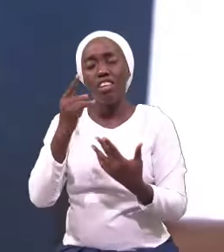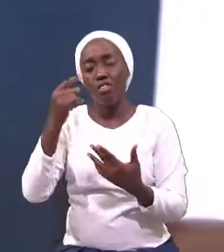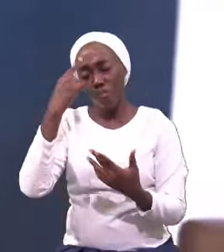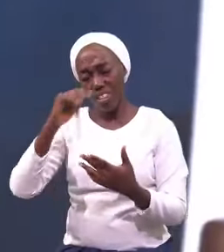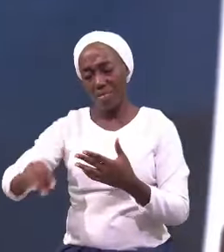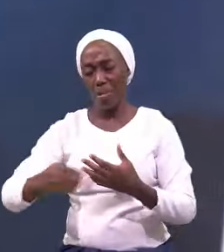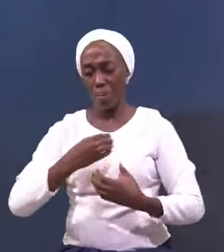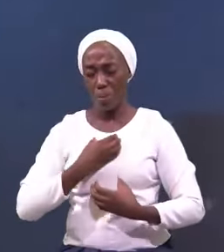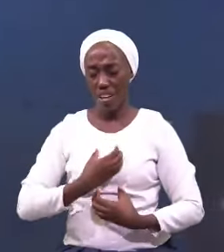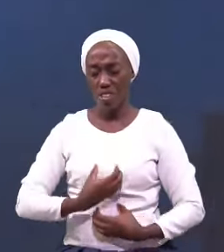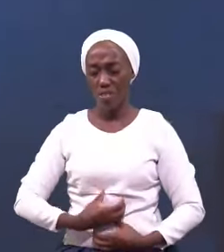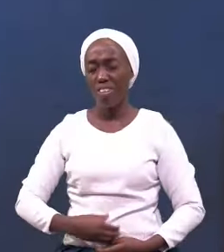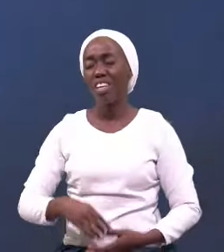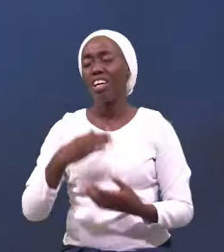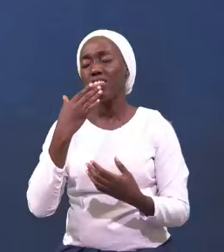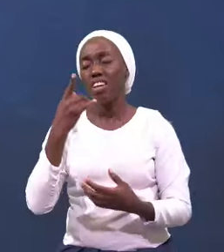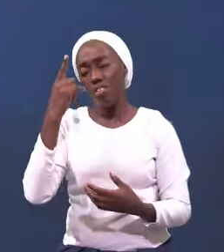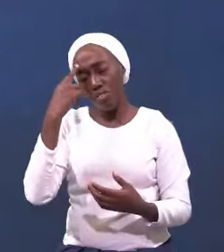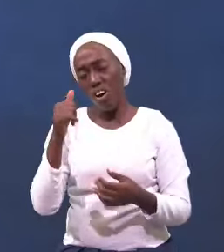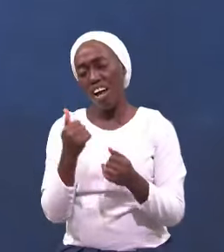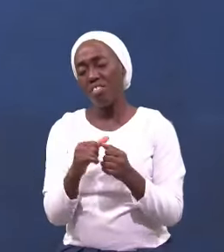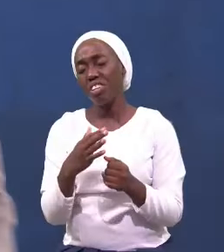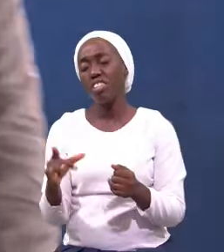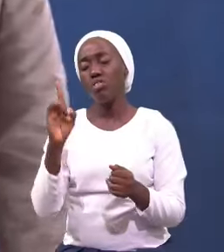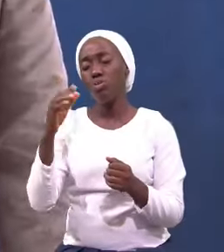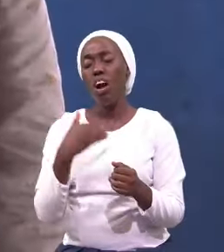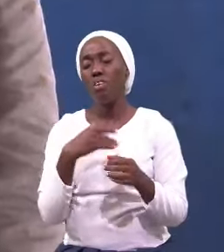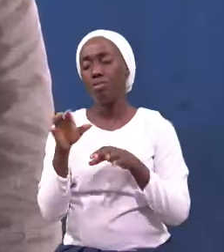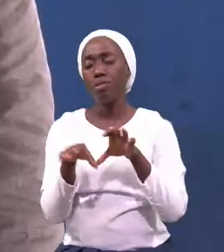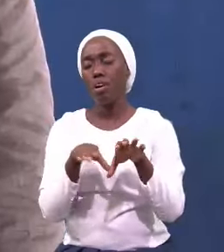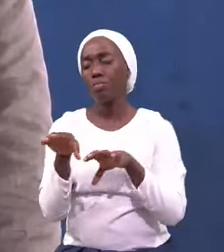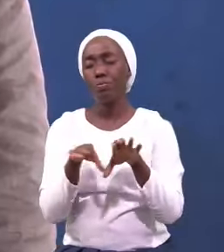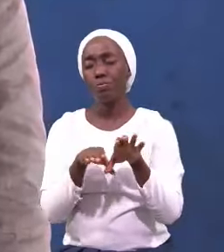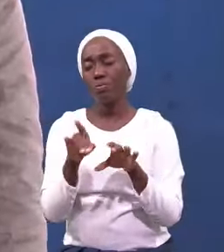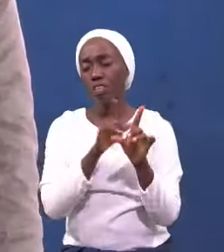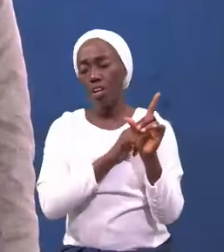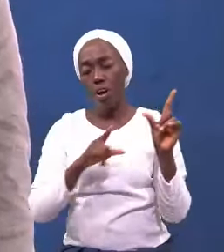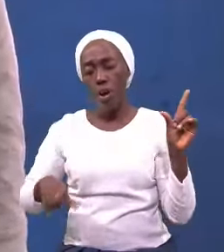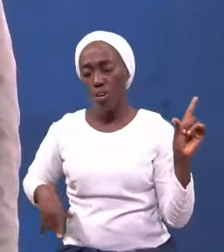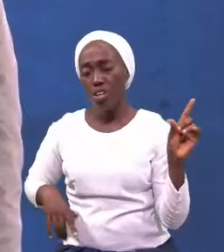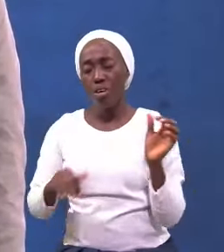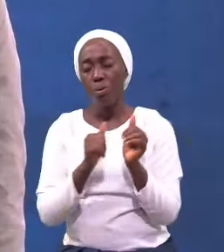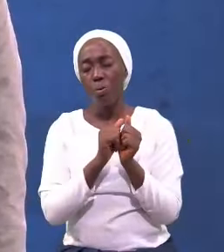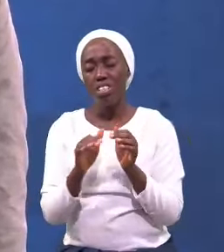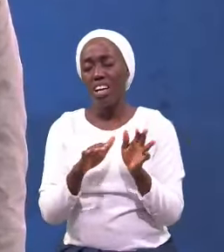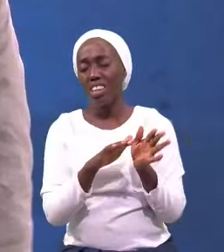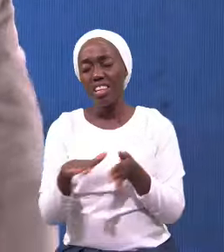passion. Thank you for everything you've done. Lord, without